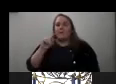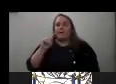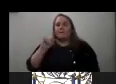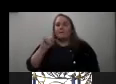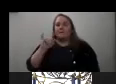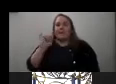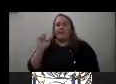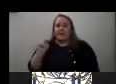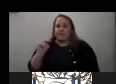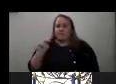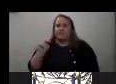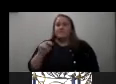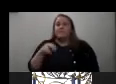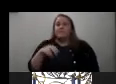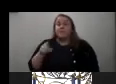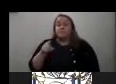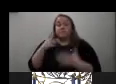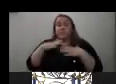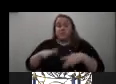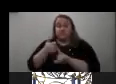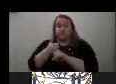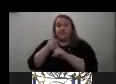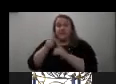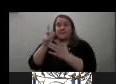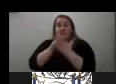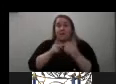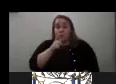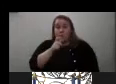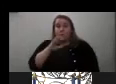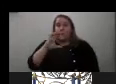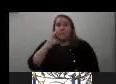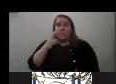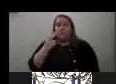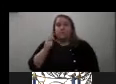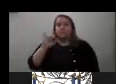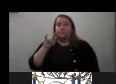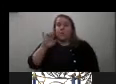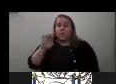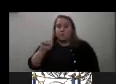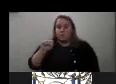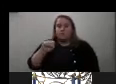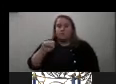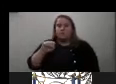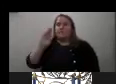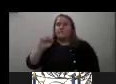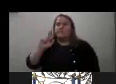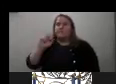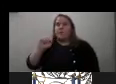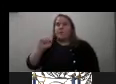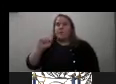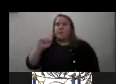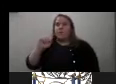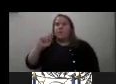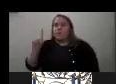actually designed, the costumes were designed by Charles Berard, a French designer, but Karinska was commissioned